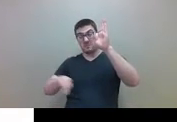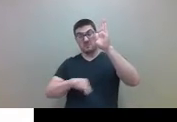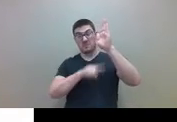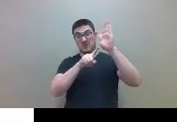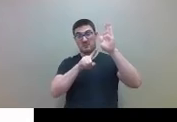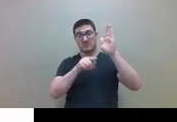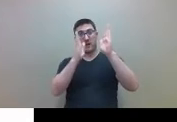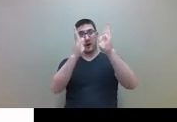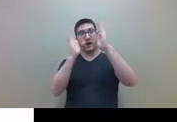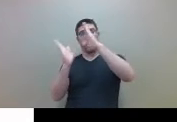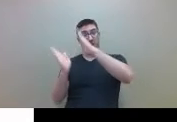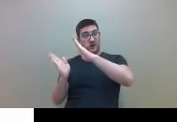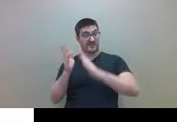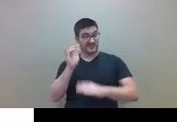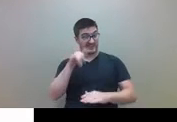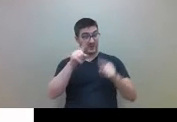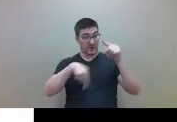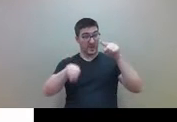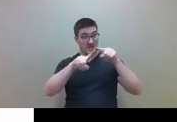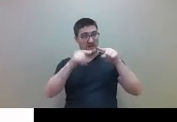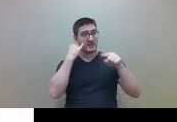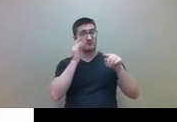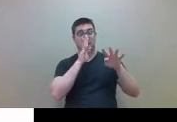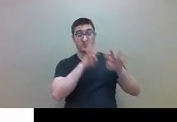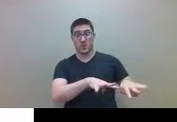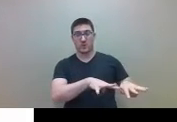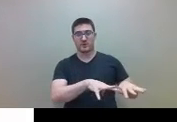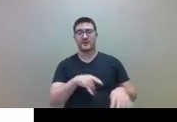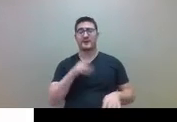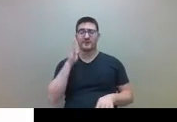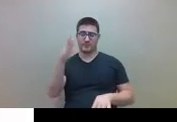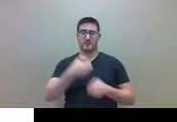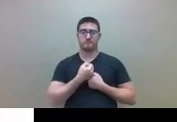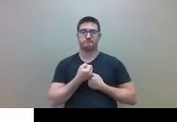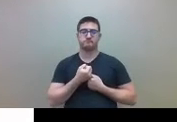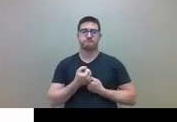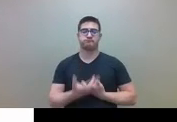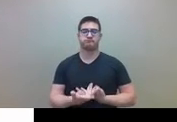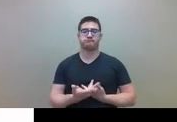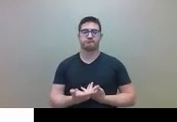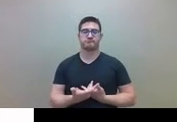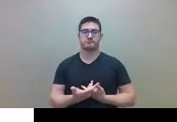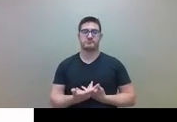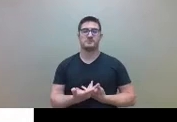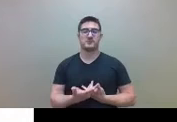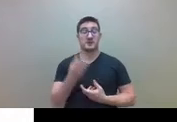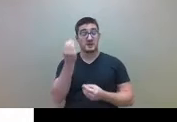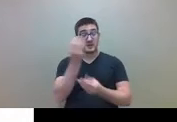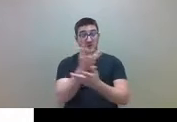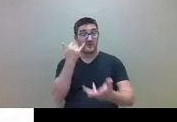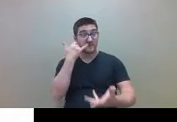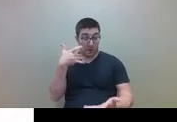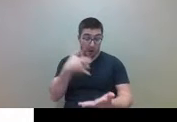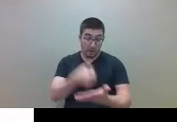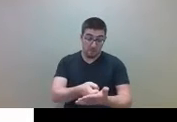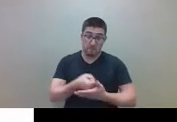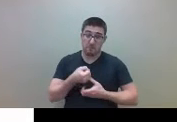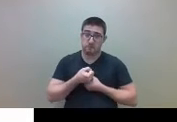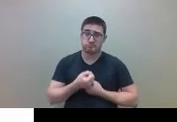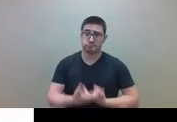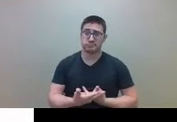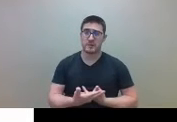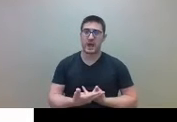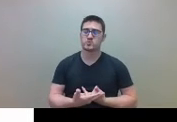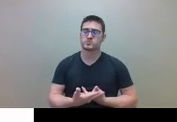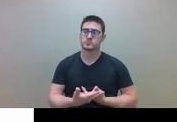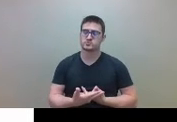that point of burnout, because to back that up is very difficult. So we want to be really mindful of what is